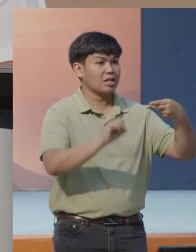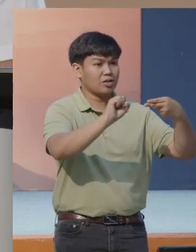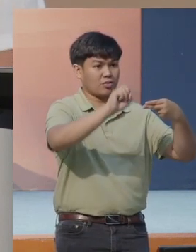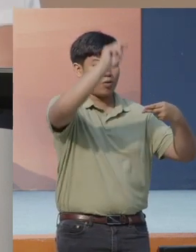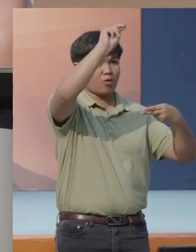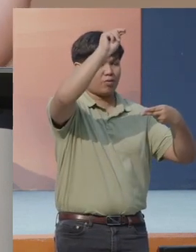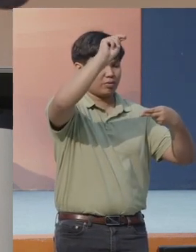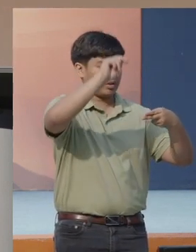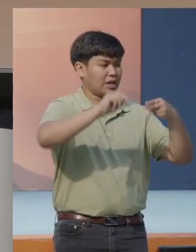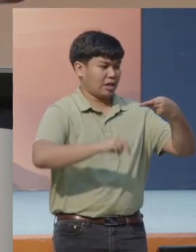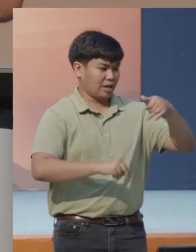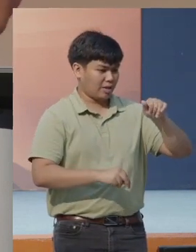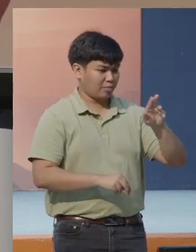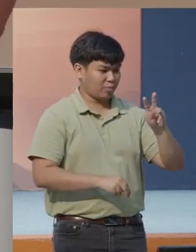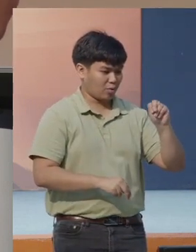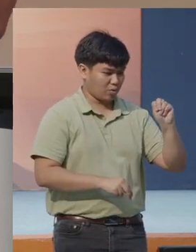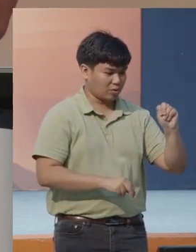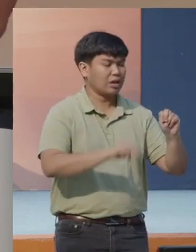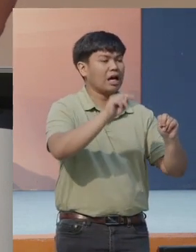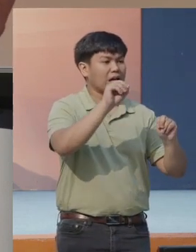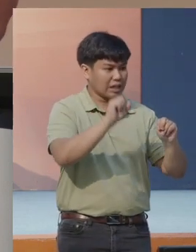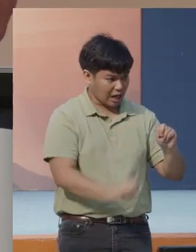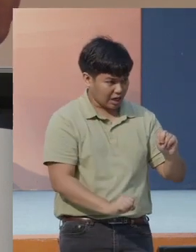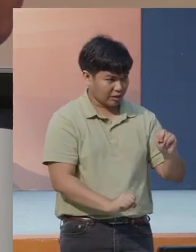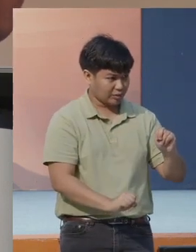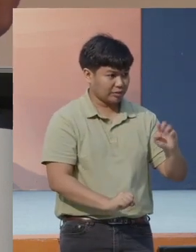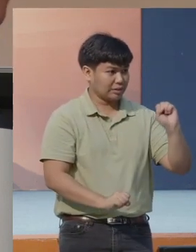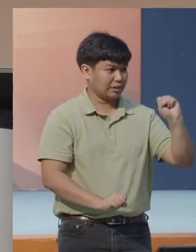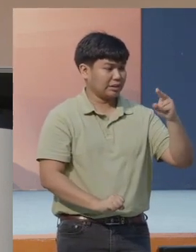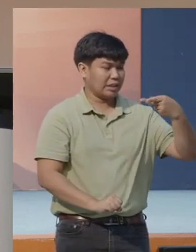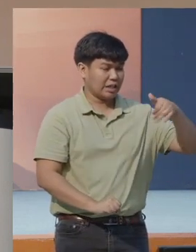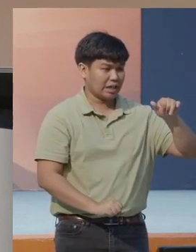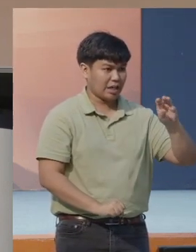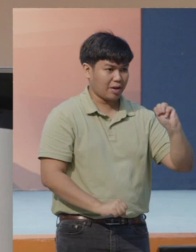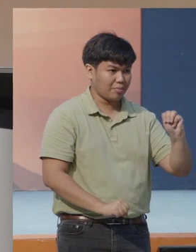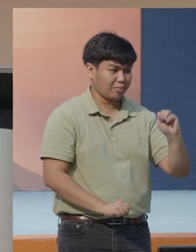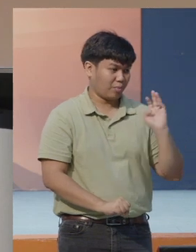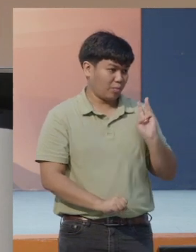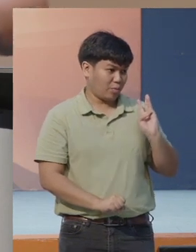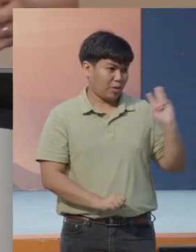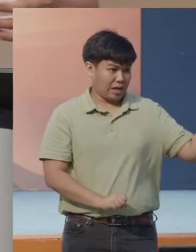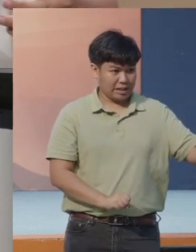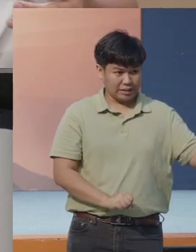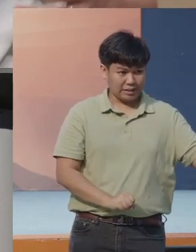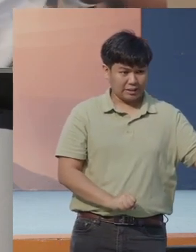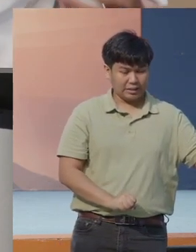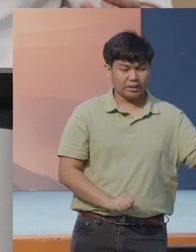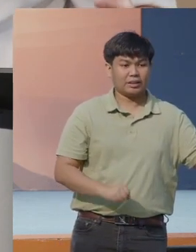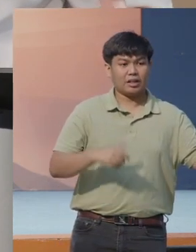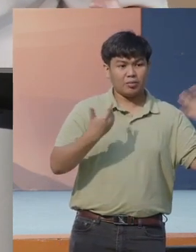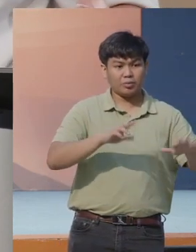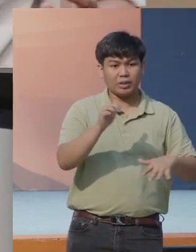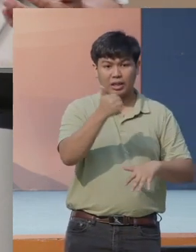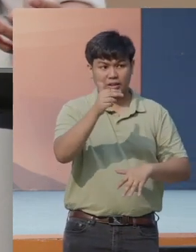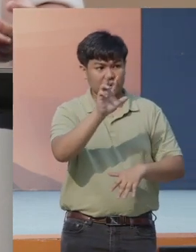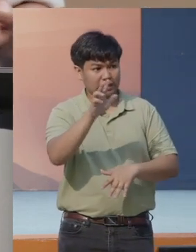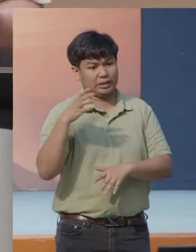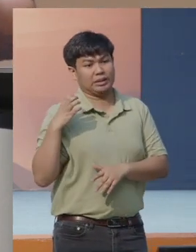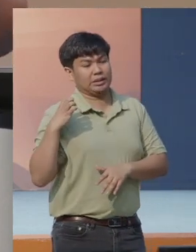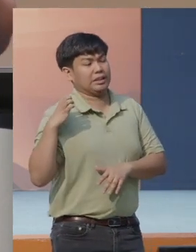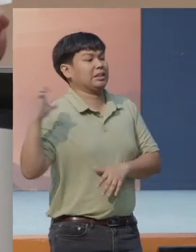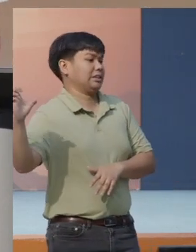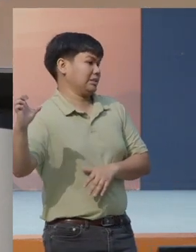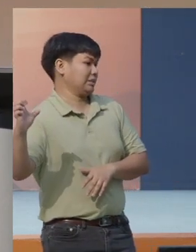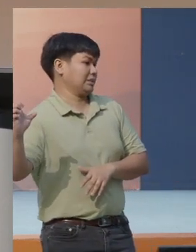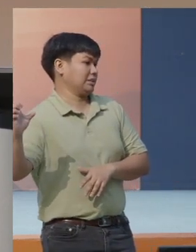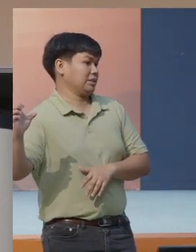south. Shechem is in between them, with the 3 cities located at the west and the 3 other cities located at